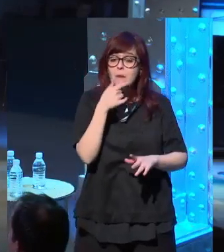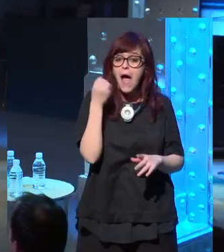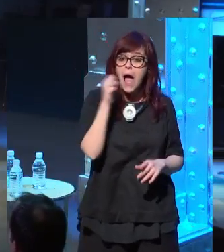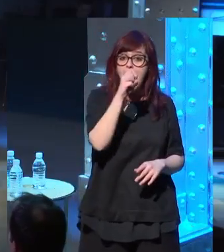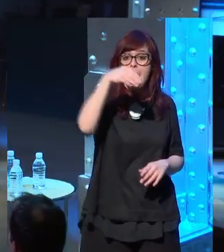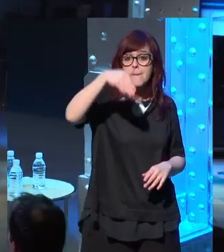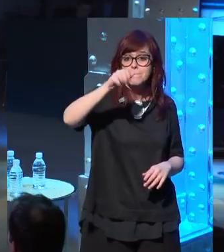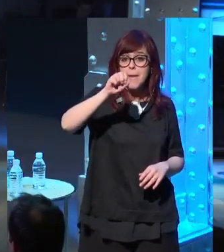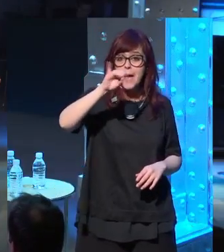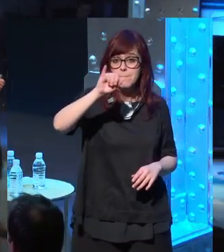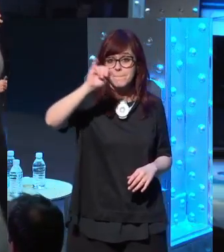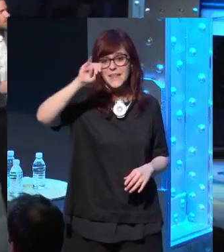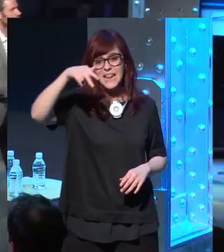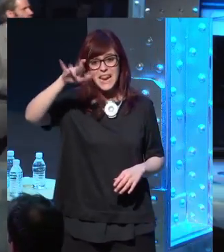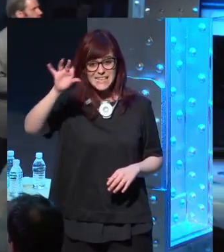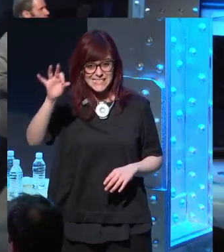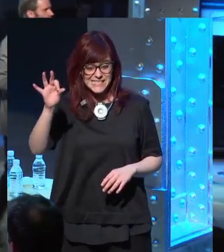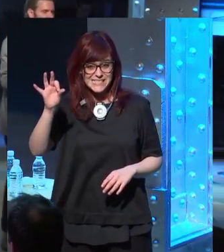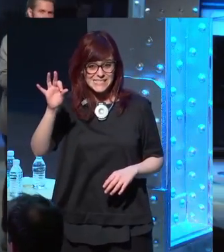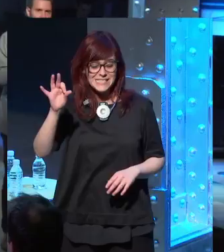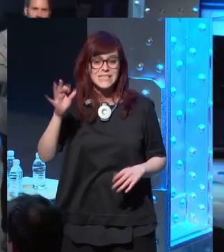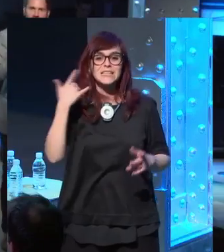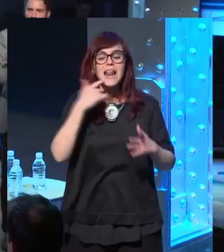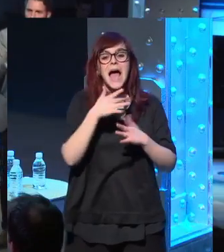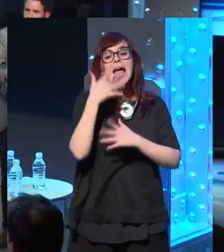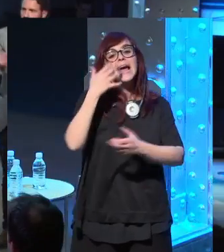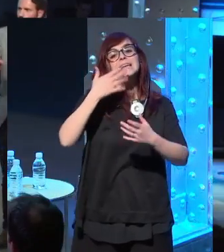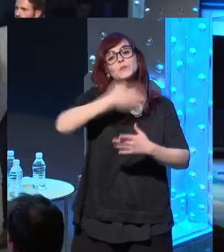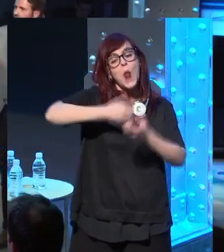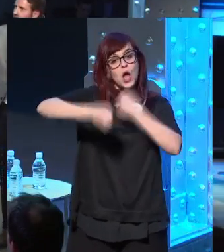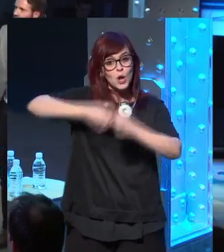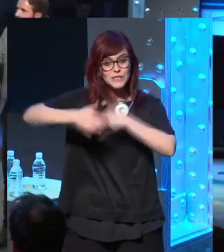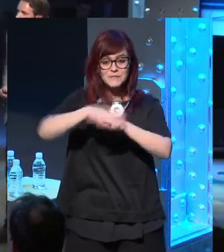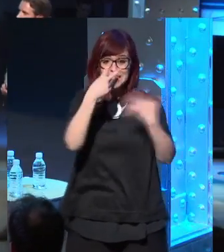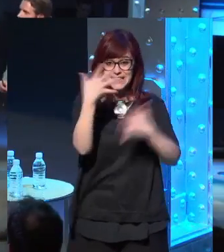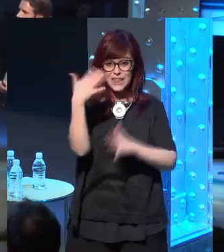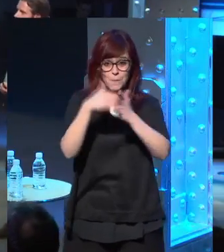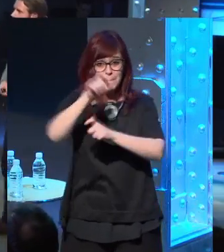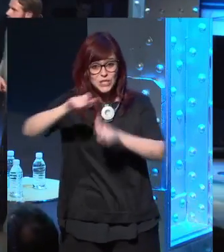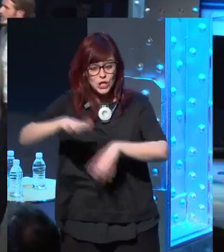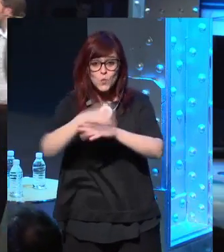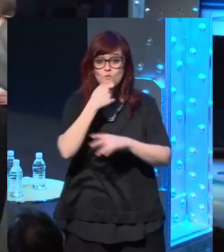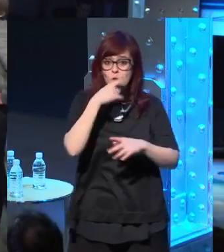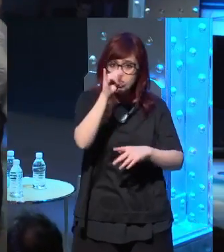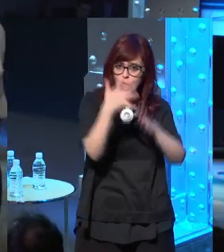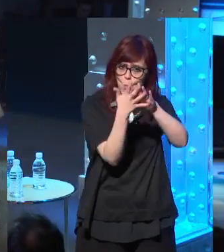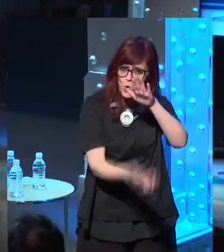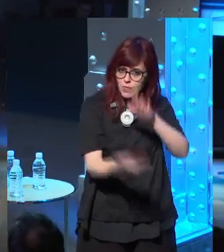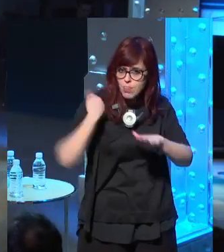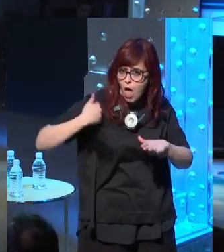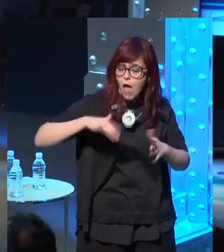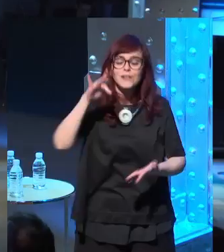under the London School of Economics. So more than 65,000 people in the UK have signed up for this, and they're